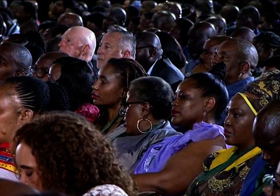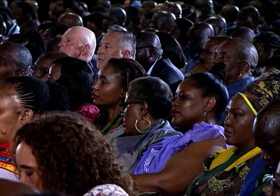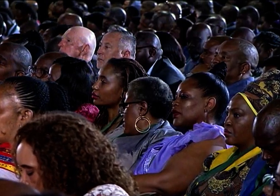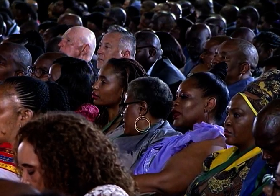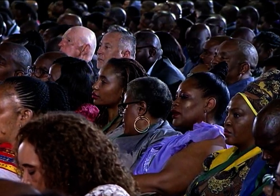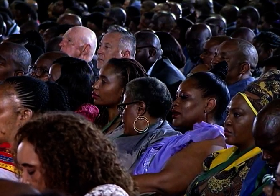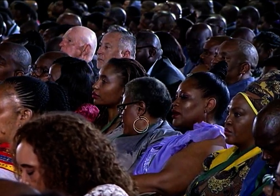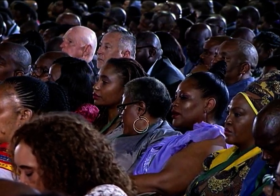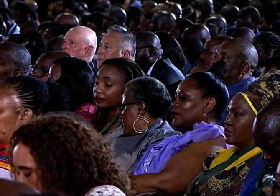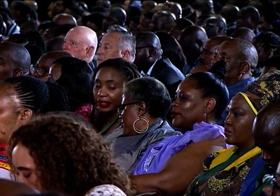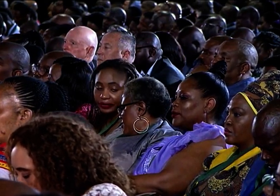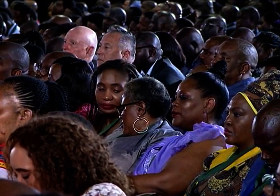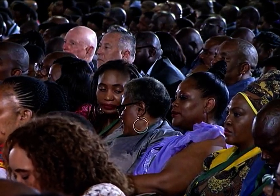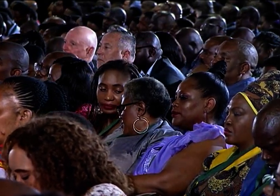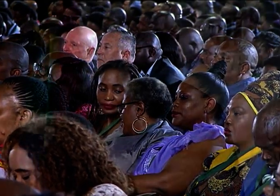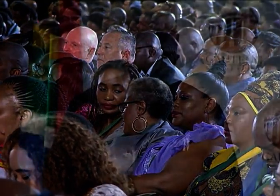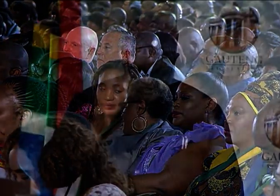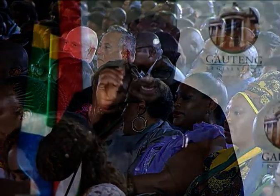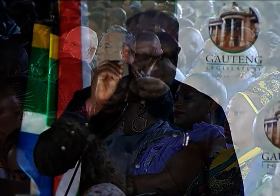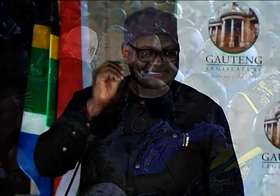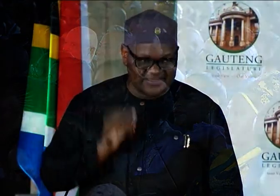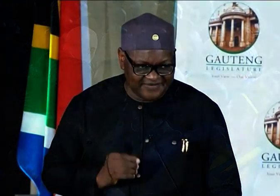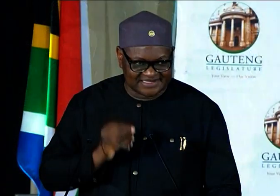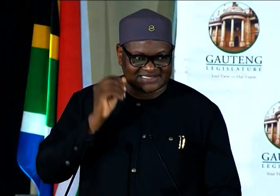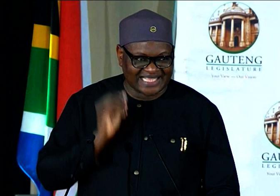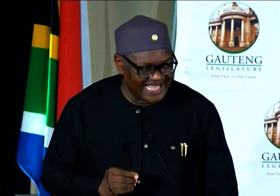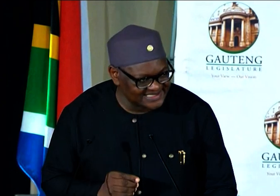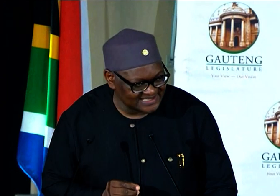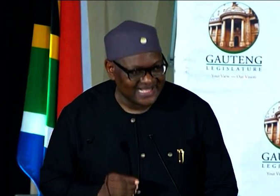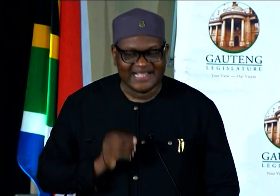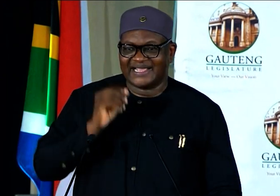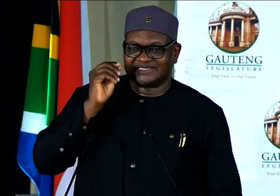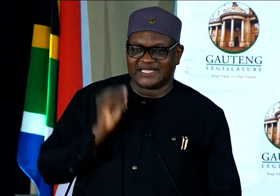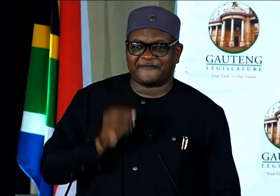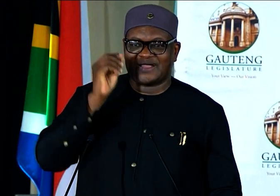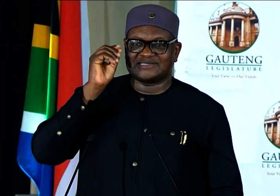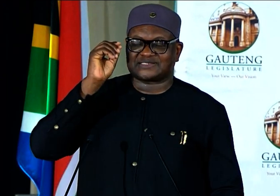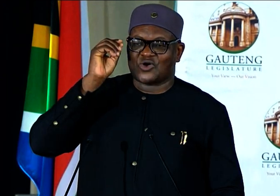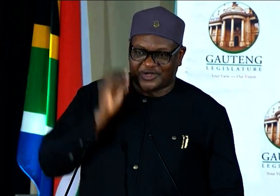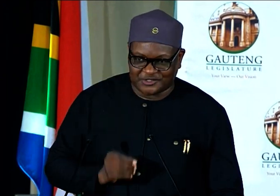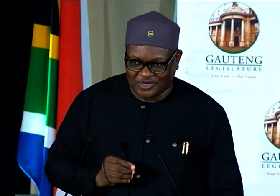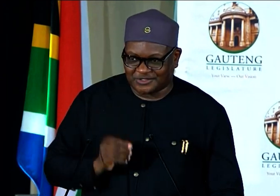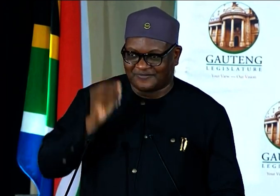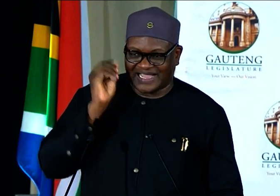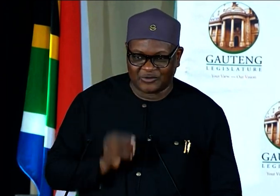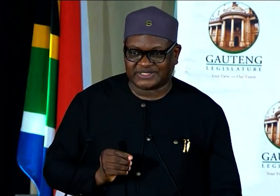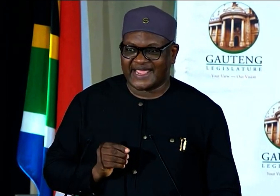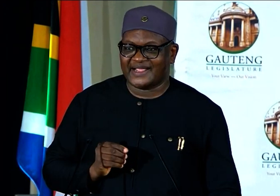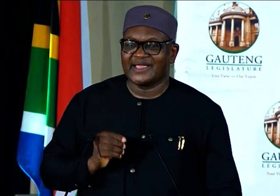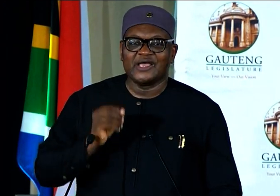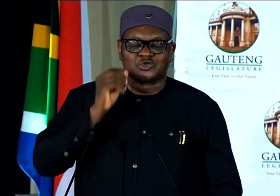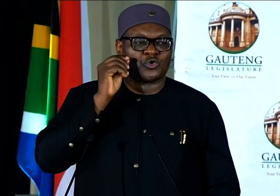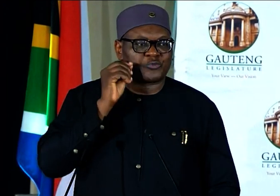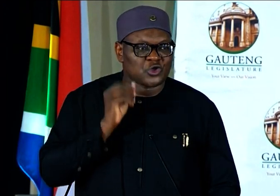June, release 10,000 serviced sites in different corridors of